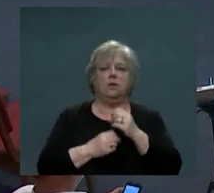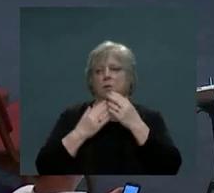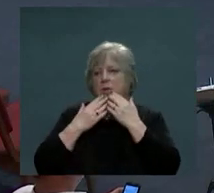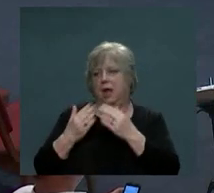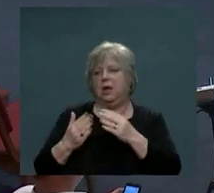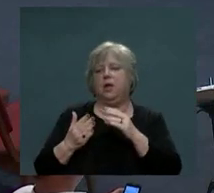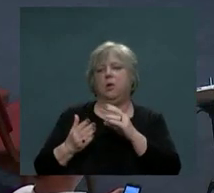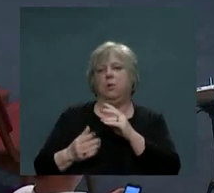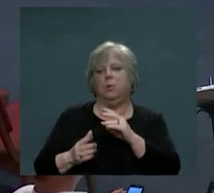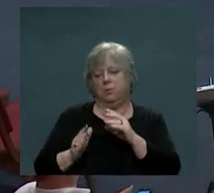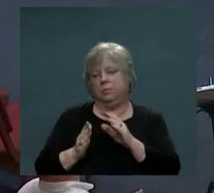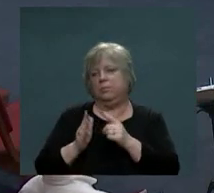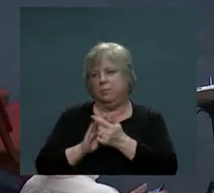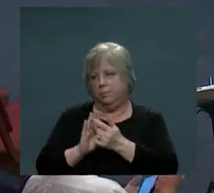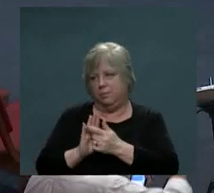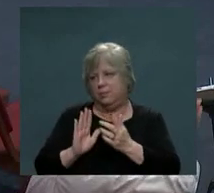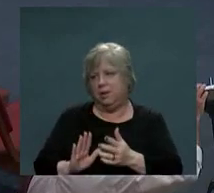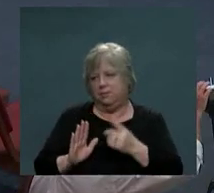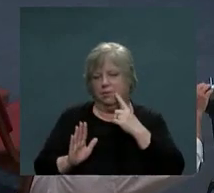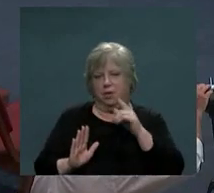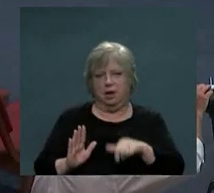you, Mr. Carpenter, for that.